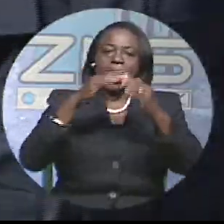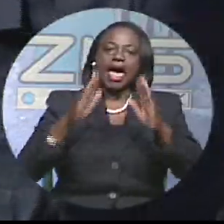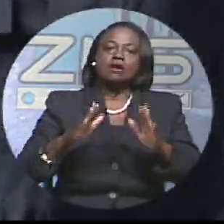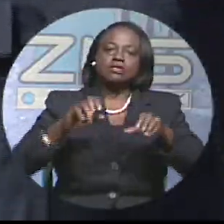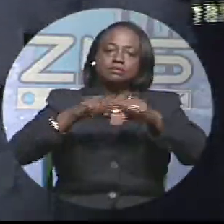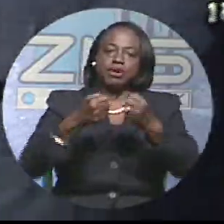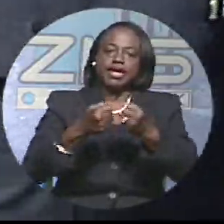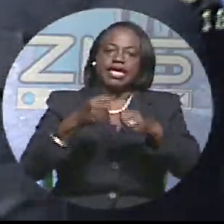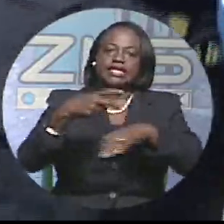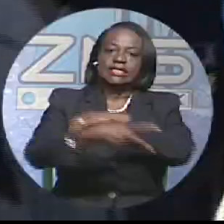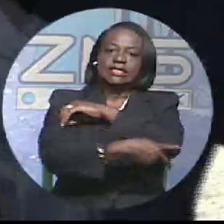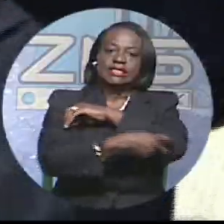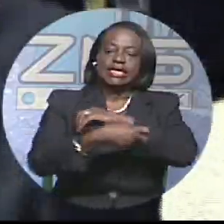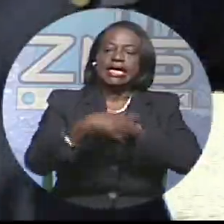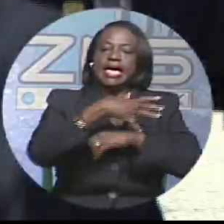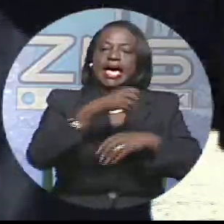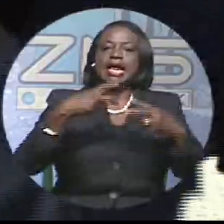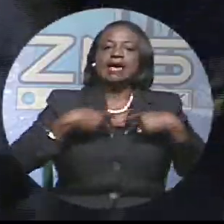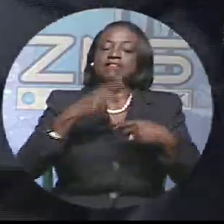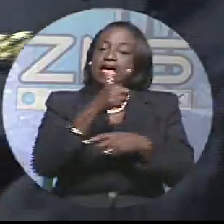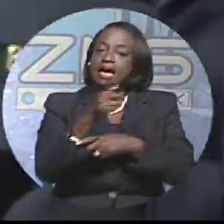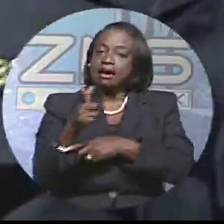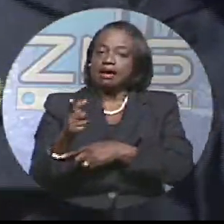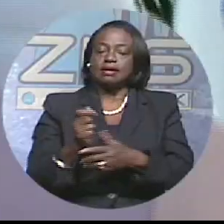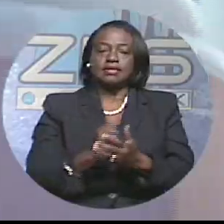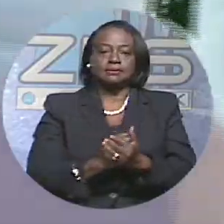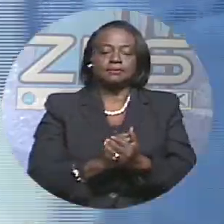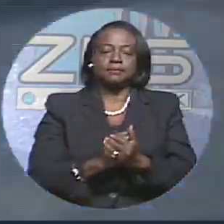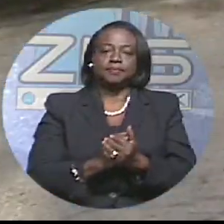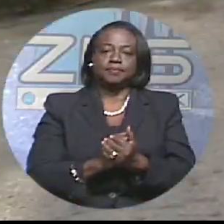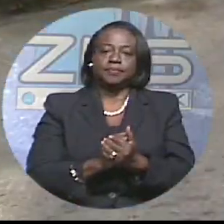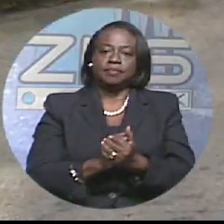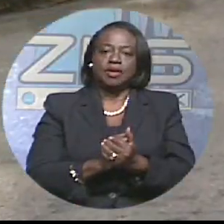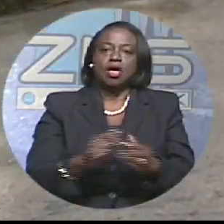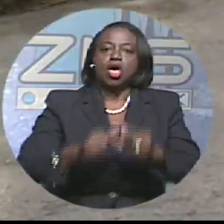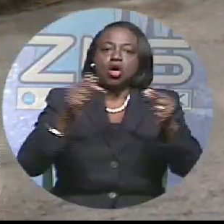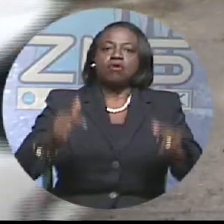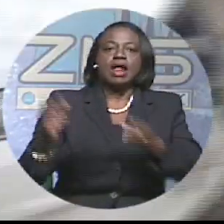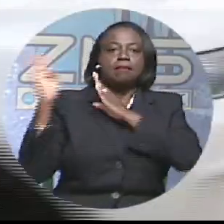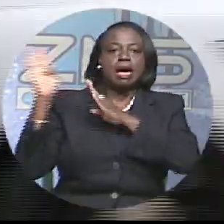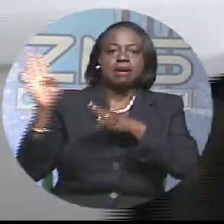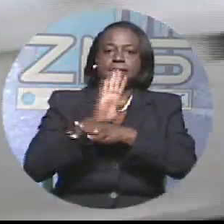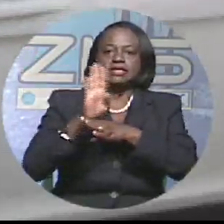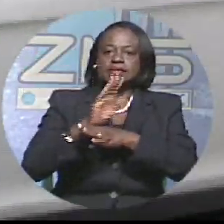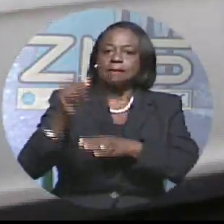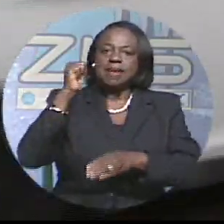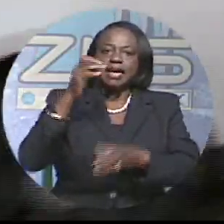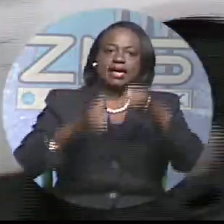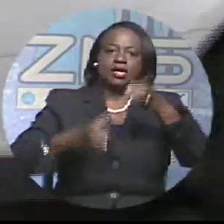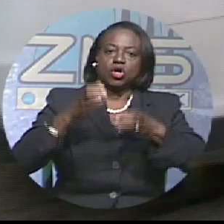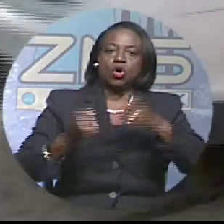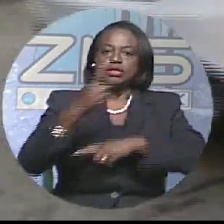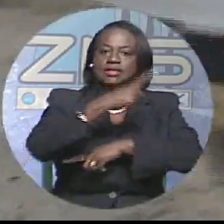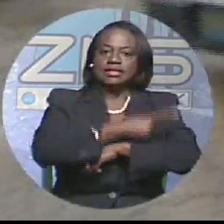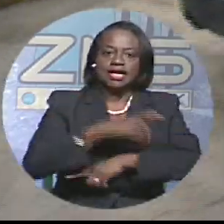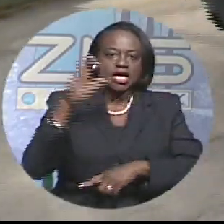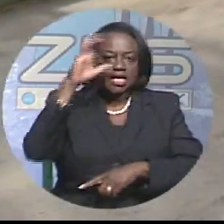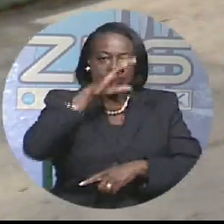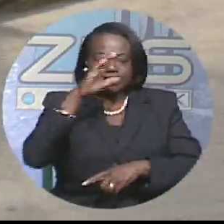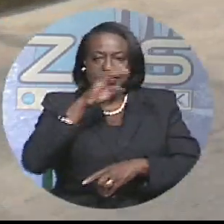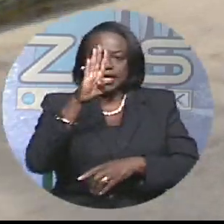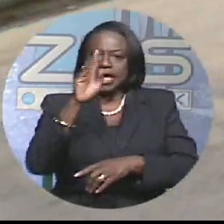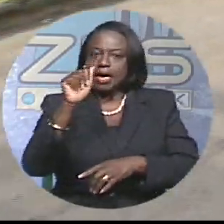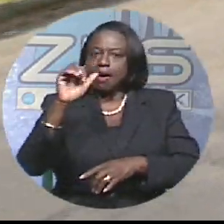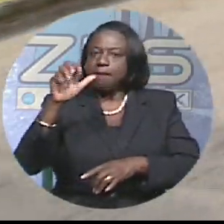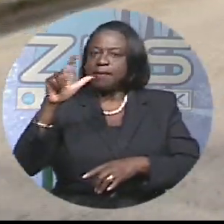and possession of firearm and ammunition. A Grand Bahama businessman was back in court today seeking bail. However, he will